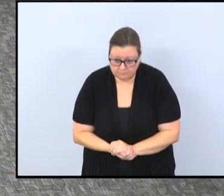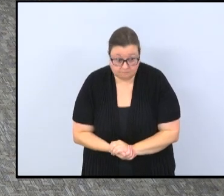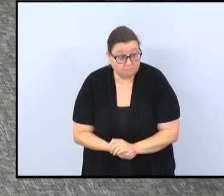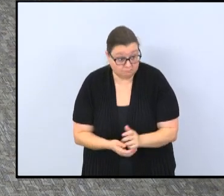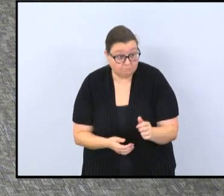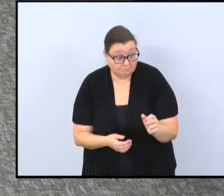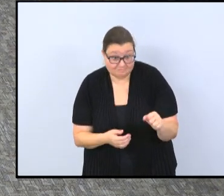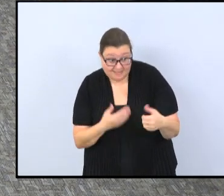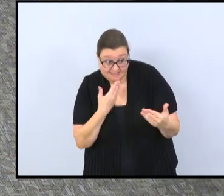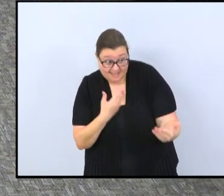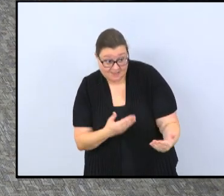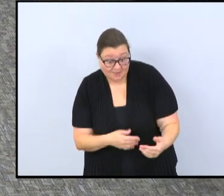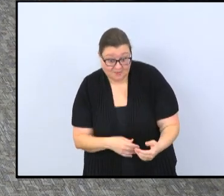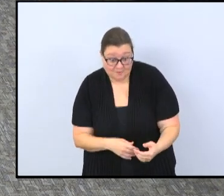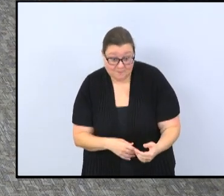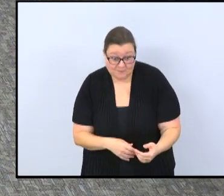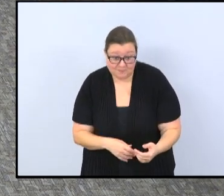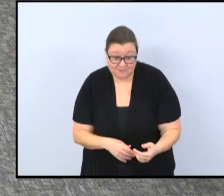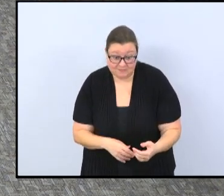yes, thank you.